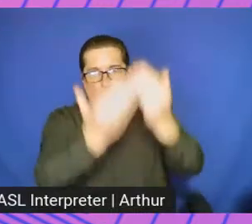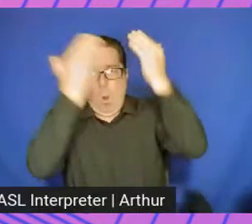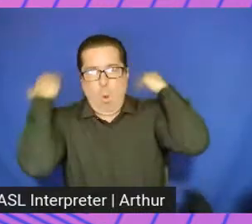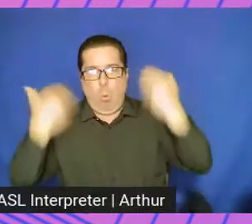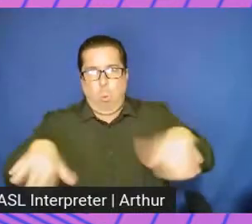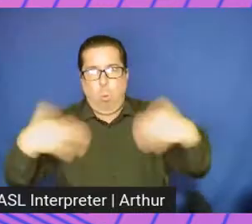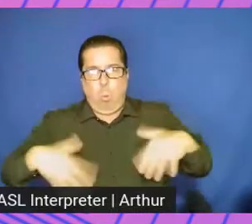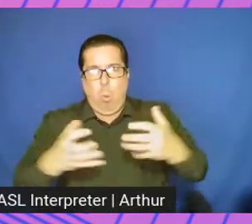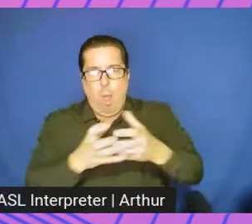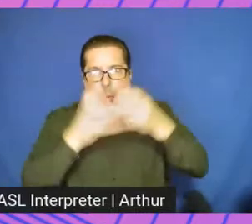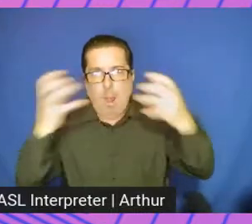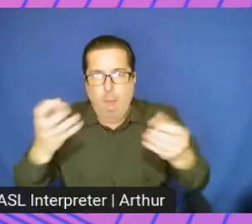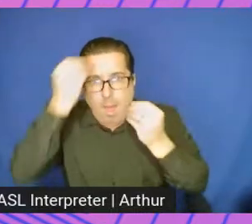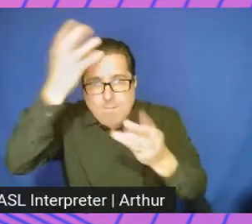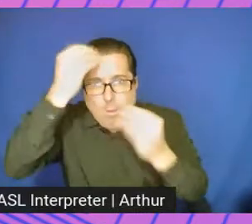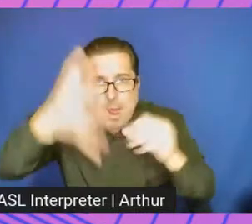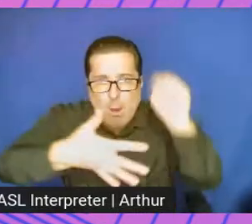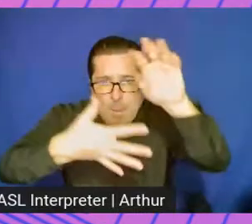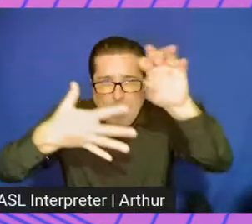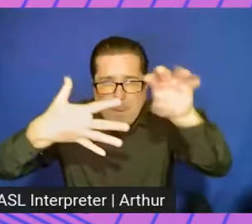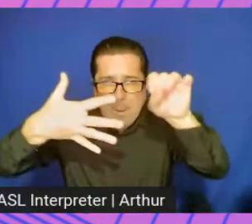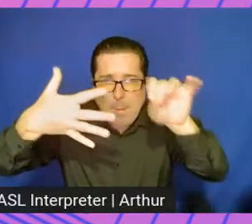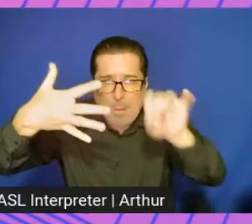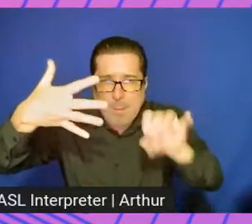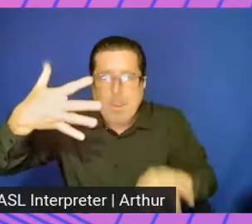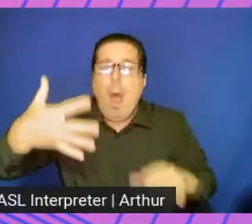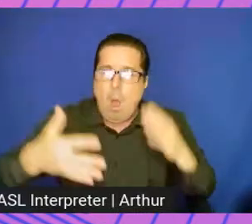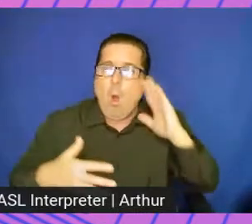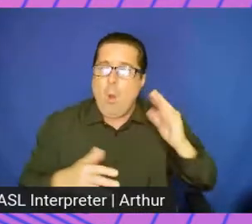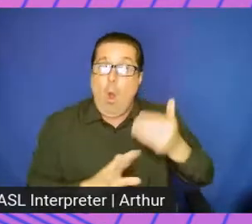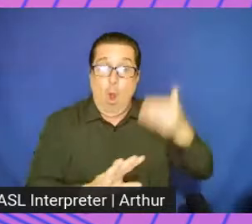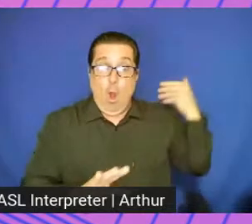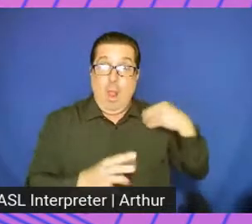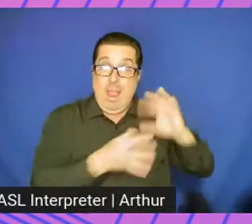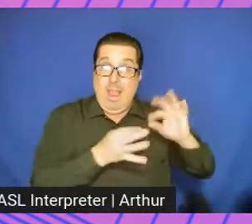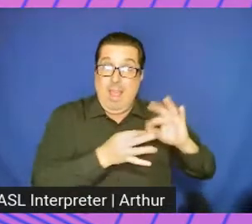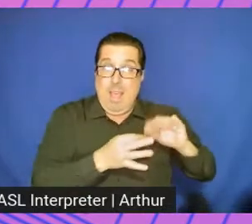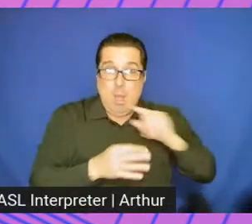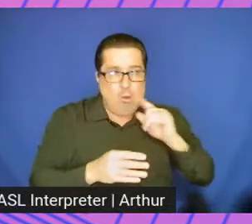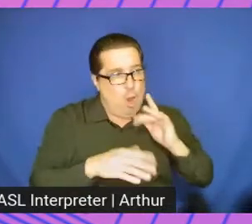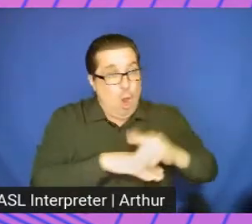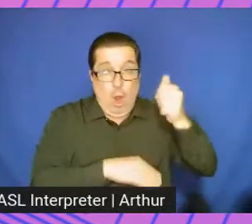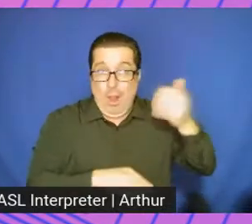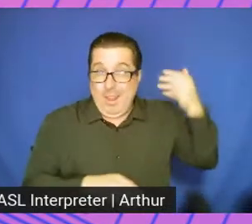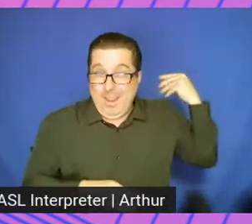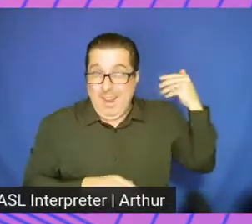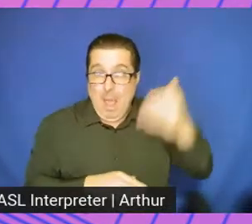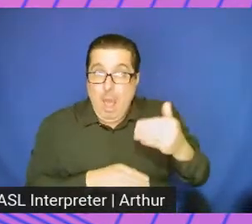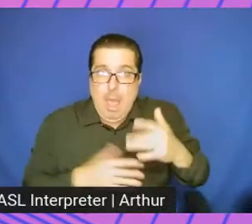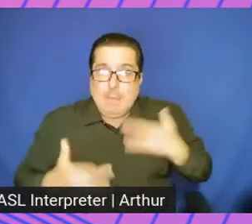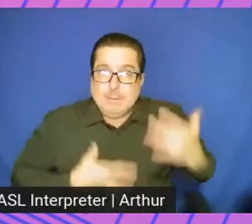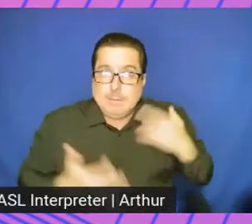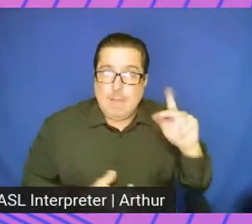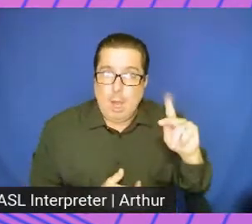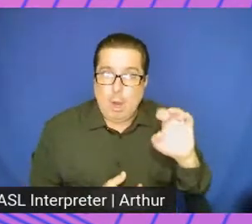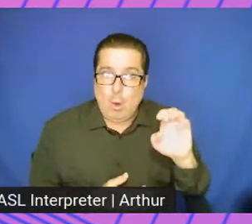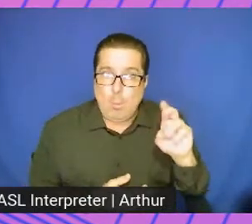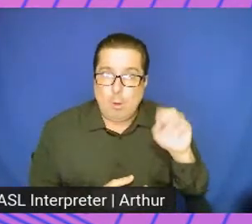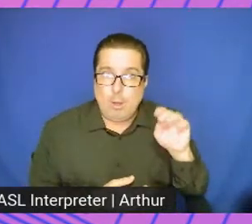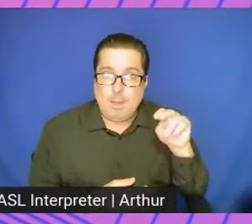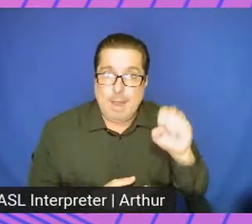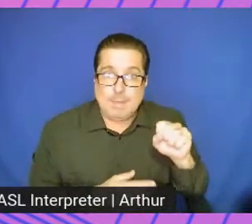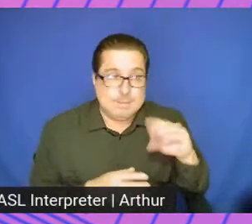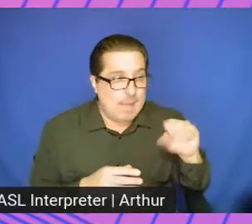different things because, like I mentioned earlier on, it's one thing to get excited about Kubernetes and containers and to run ahead with adoption, but